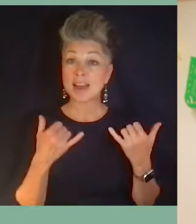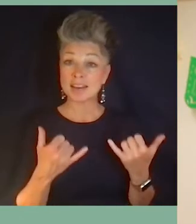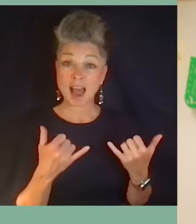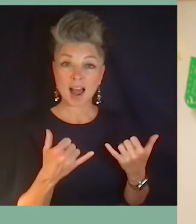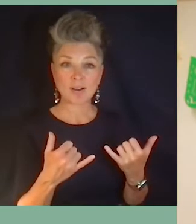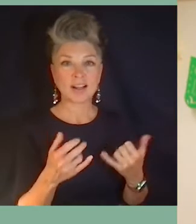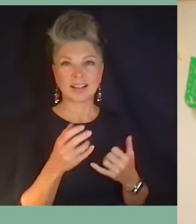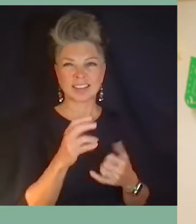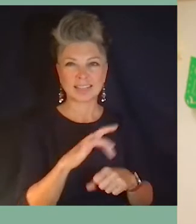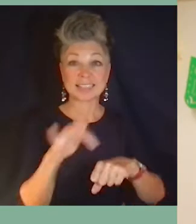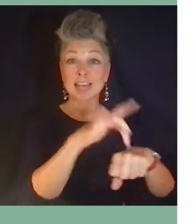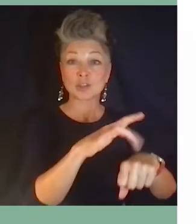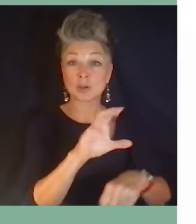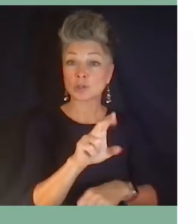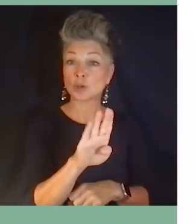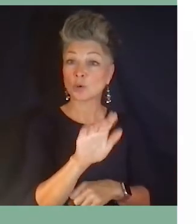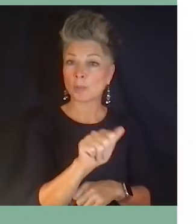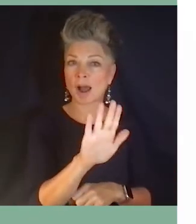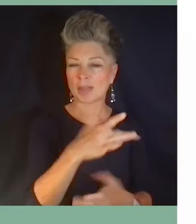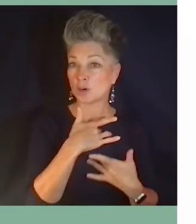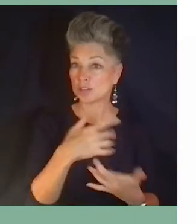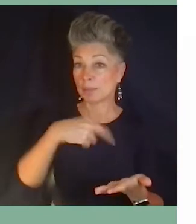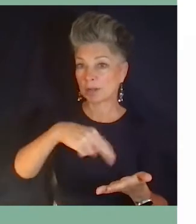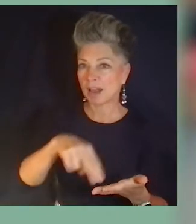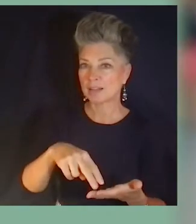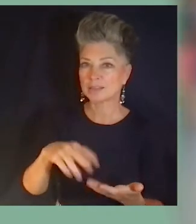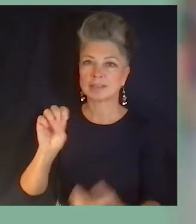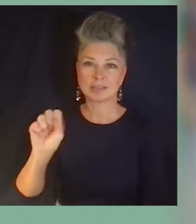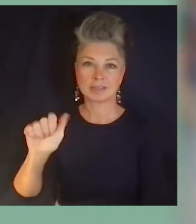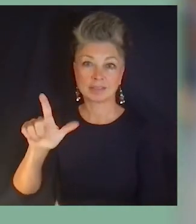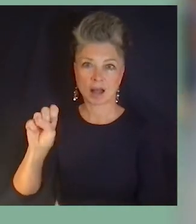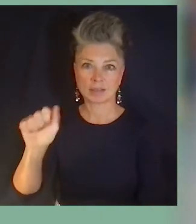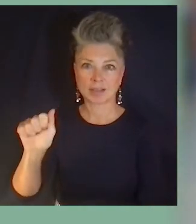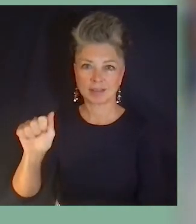And now let's take a trip to Cuba, where their typical dance is salsa.